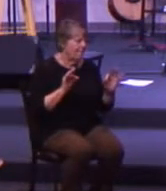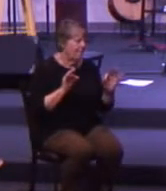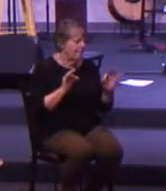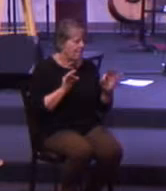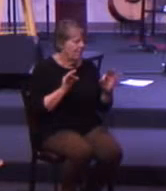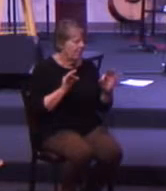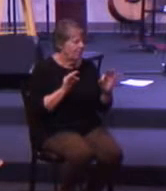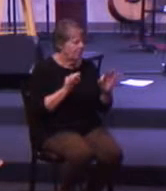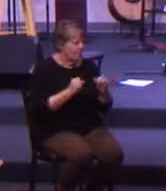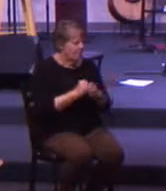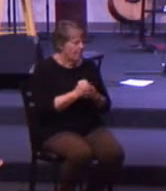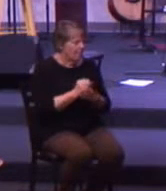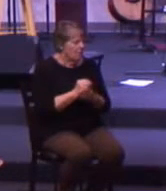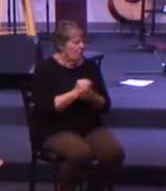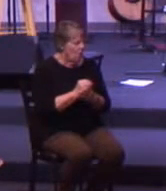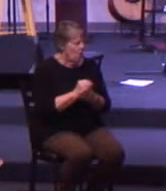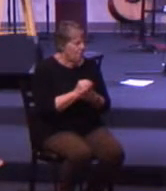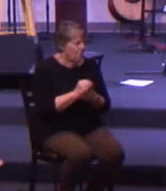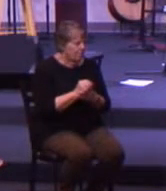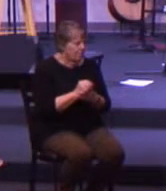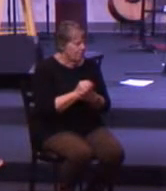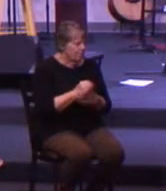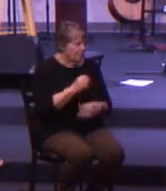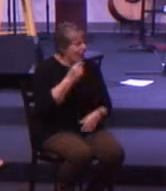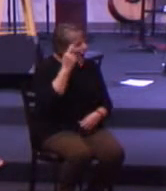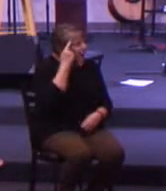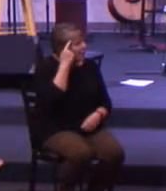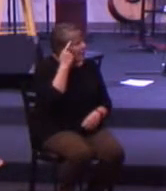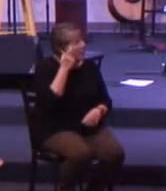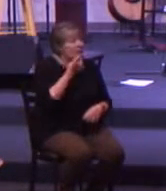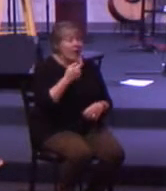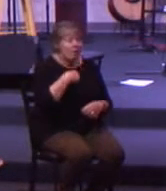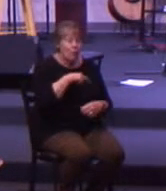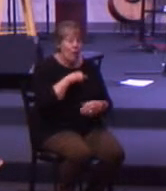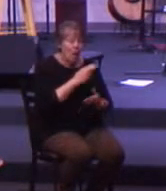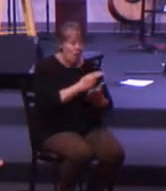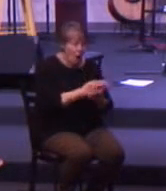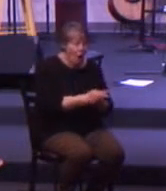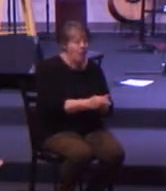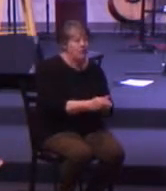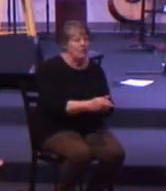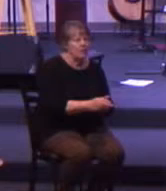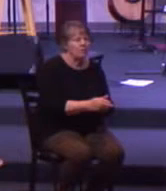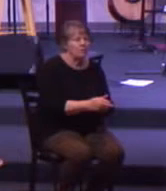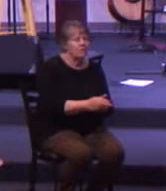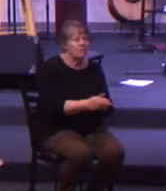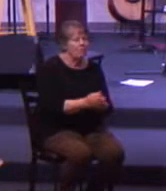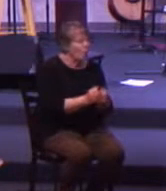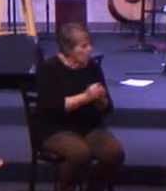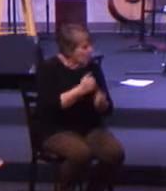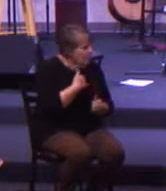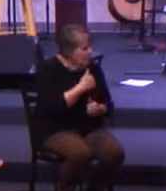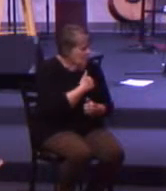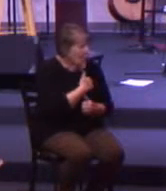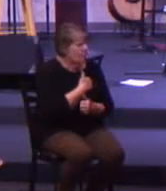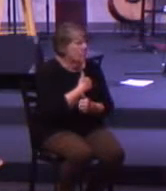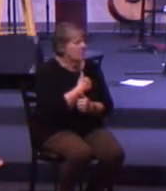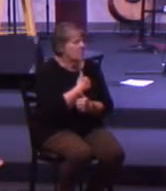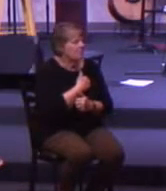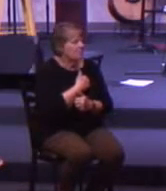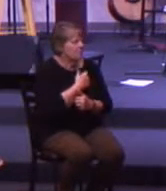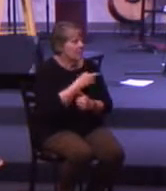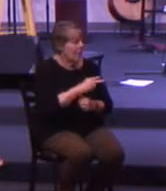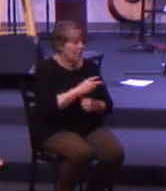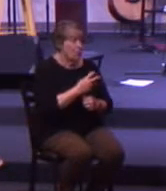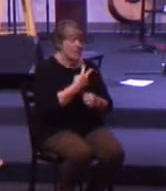I think, here's what I think. If we're honest with ourselves, I think that wherever we're stuck, if we've been stuck for a long time, if